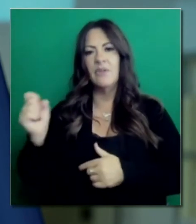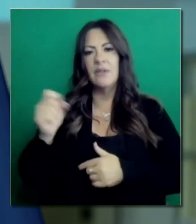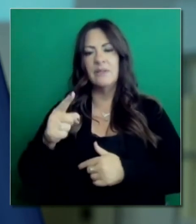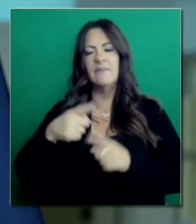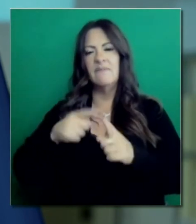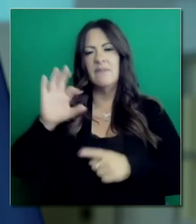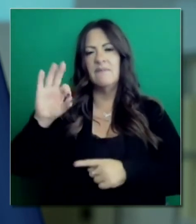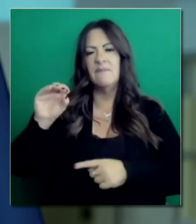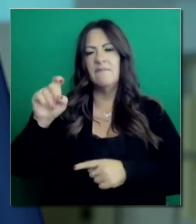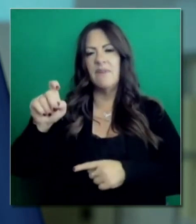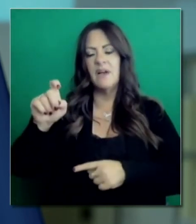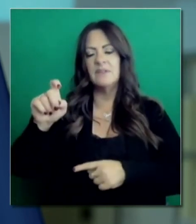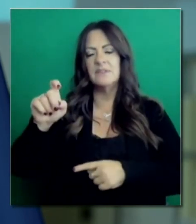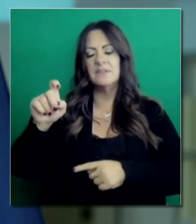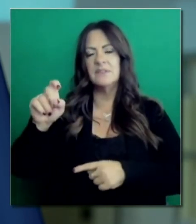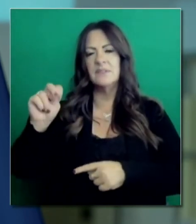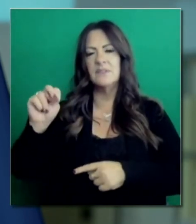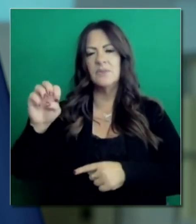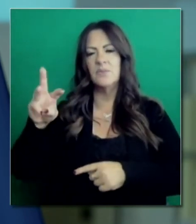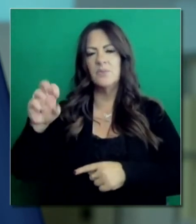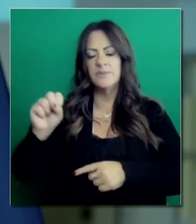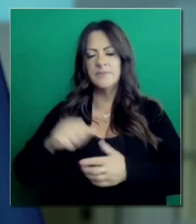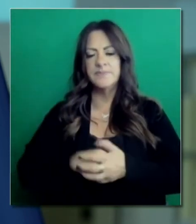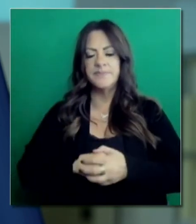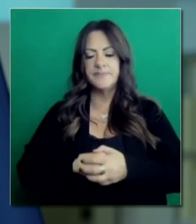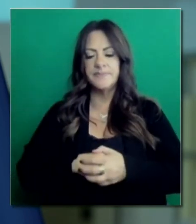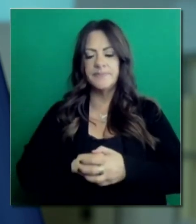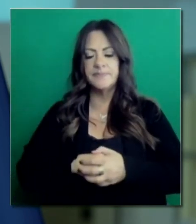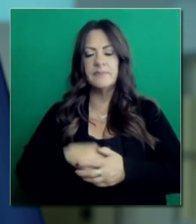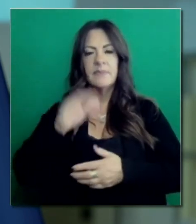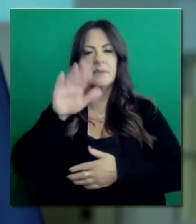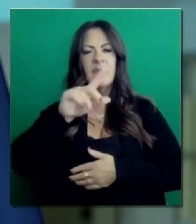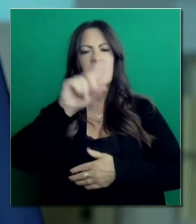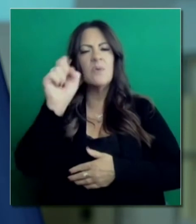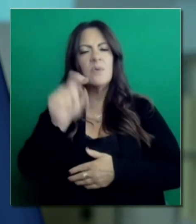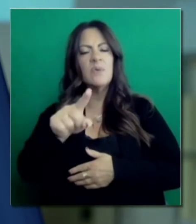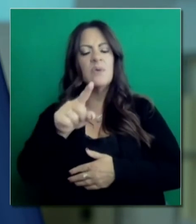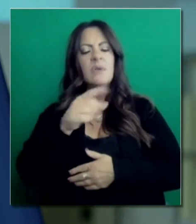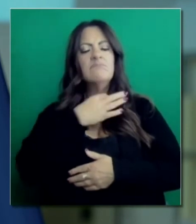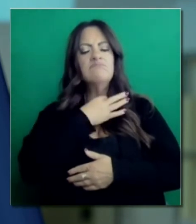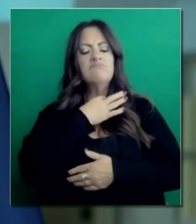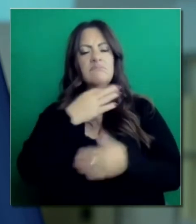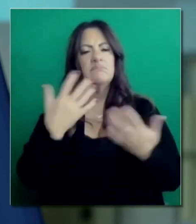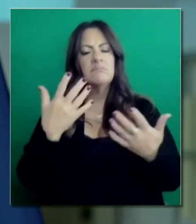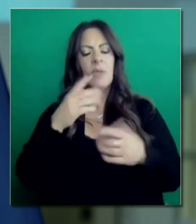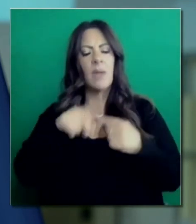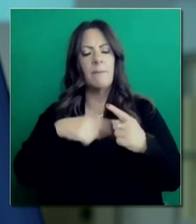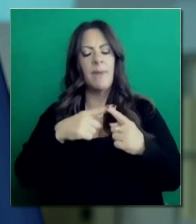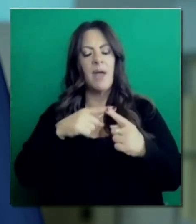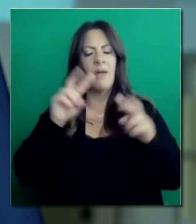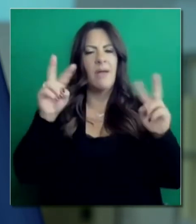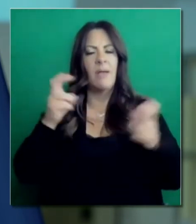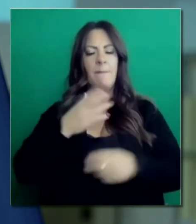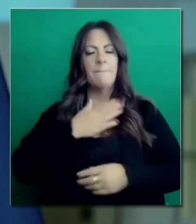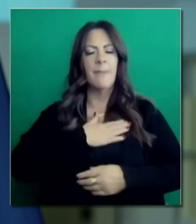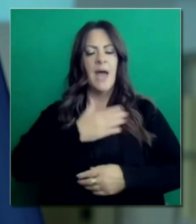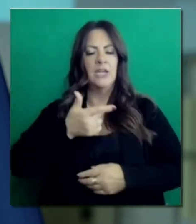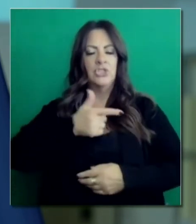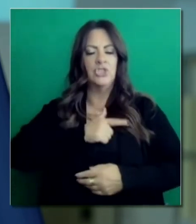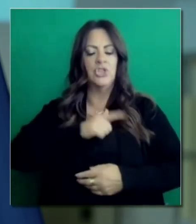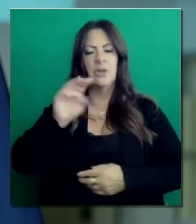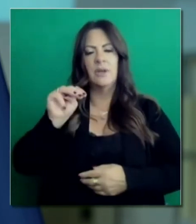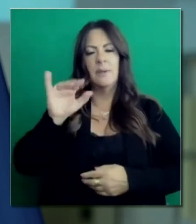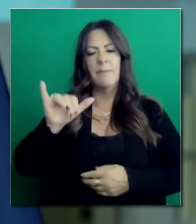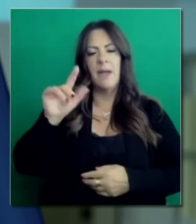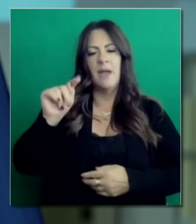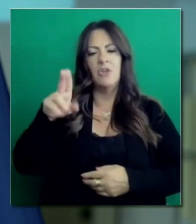Thank you, Governor. First, an informational question about the My Turn app. Is that something that people in Los Angeles and